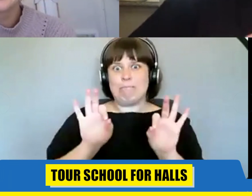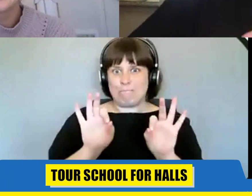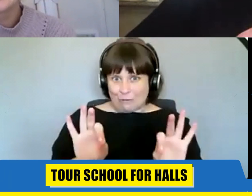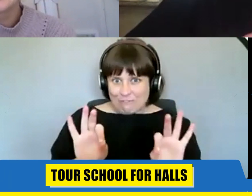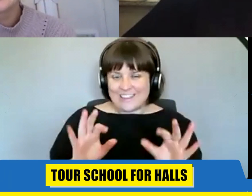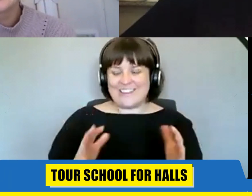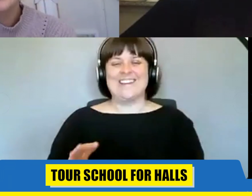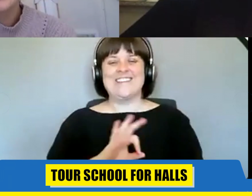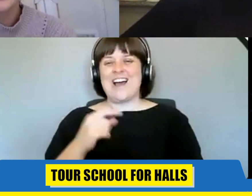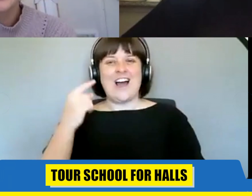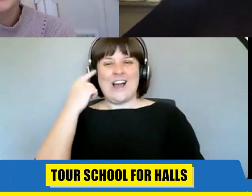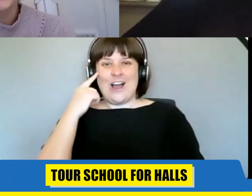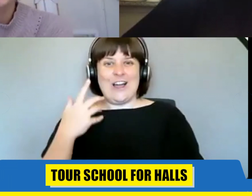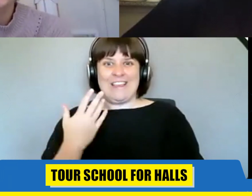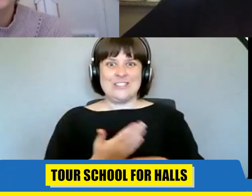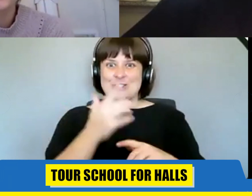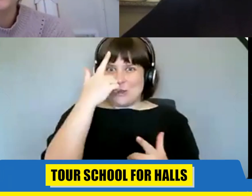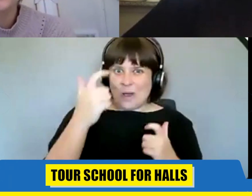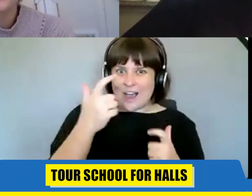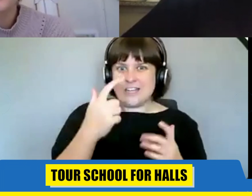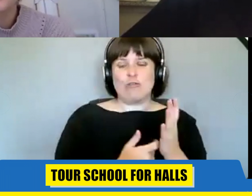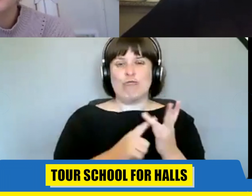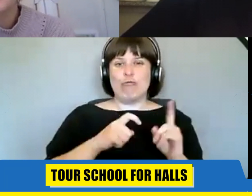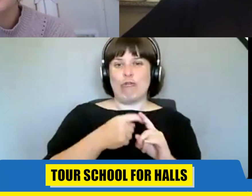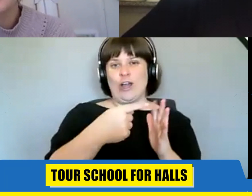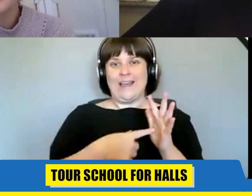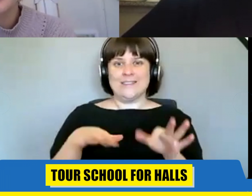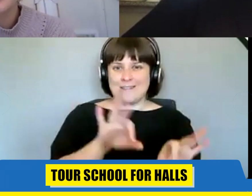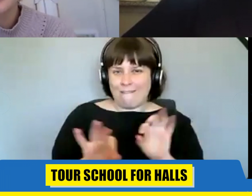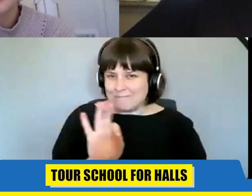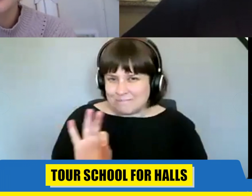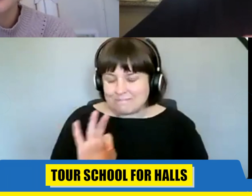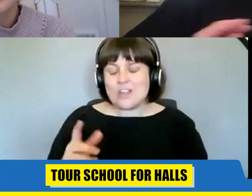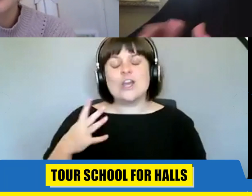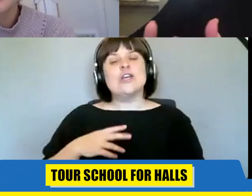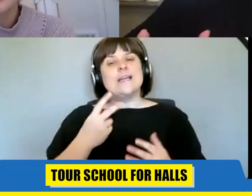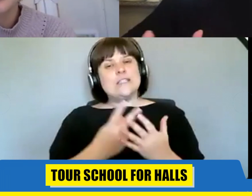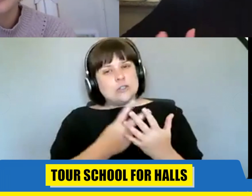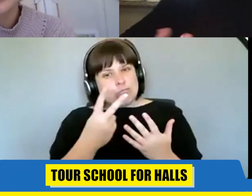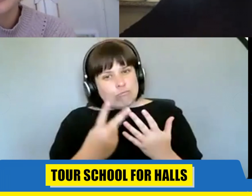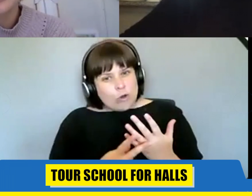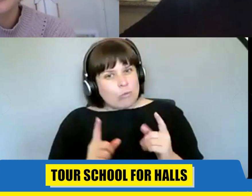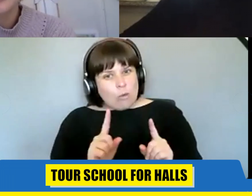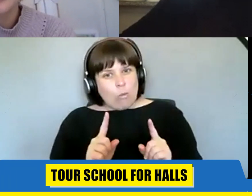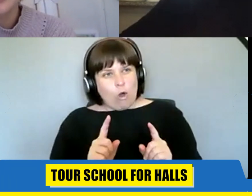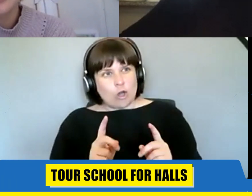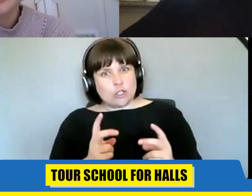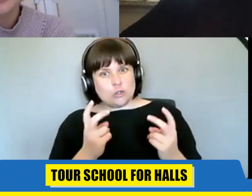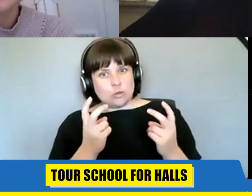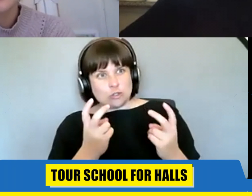I don't think it's rocket science. You need to program to attract the audiences that you want to develop and to